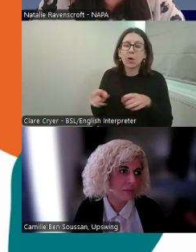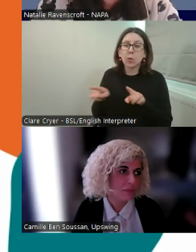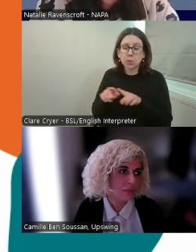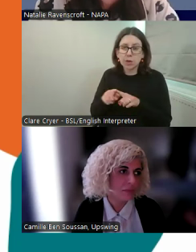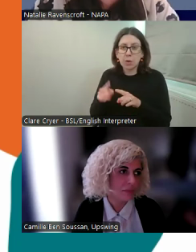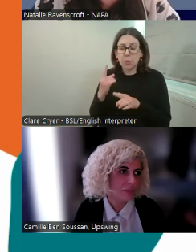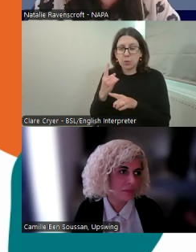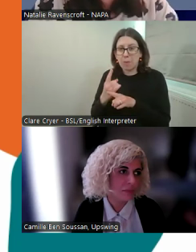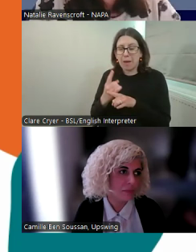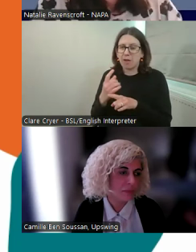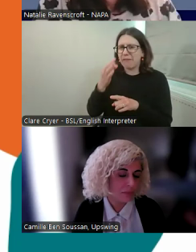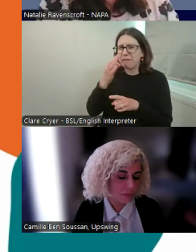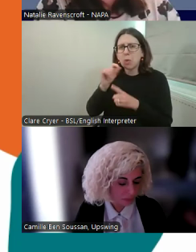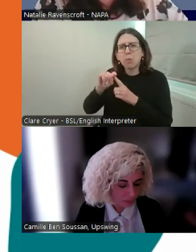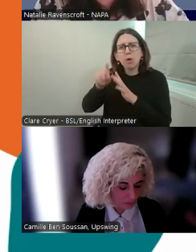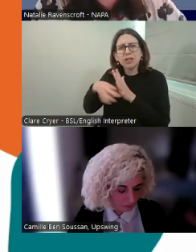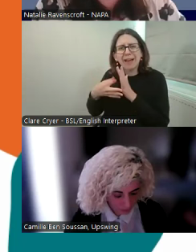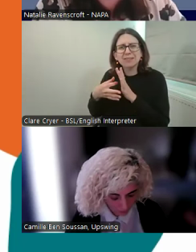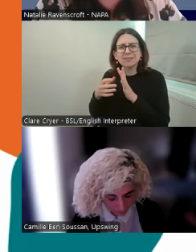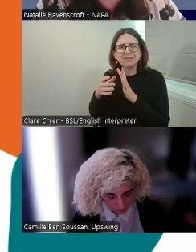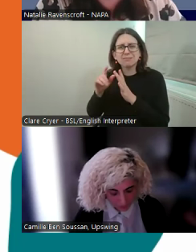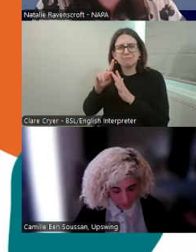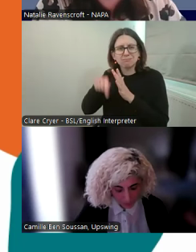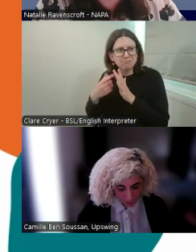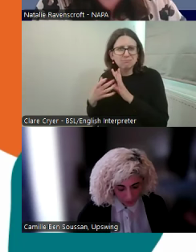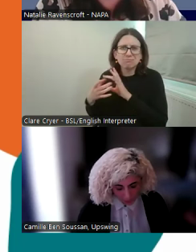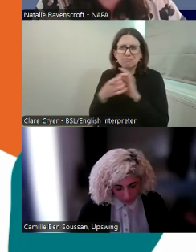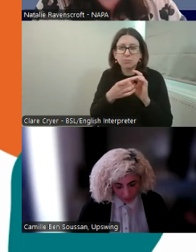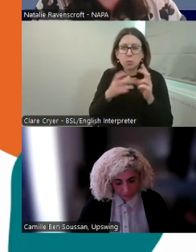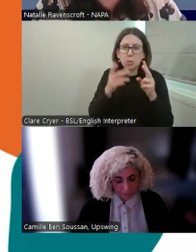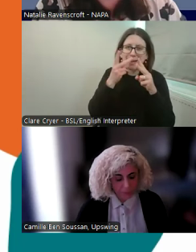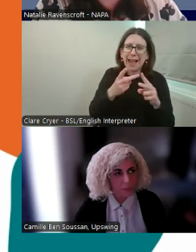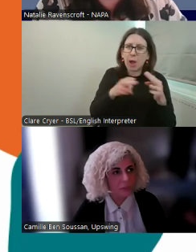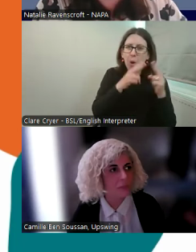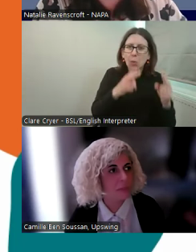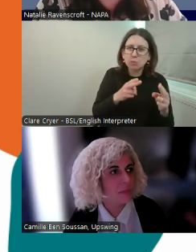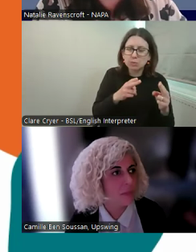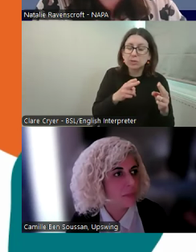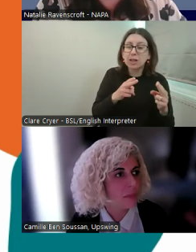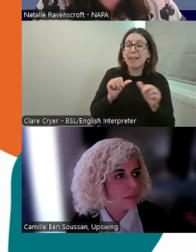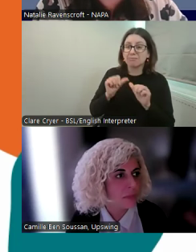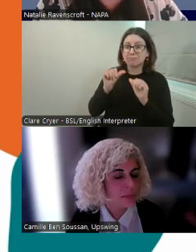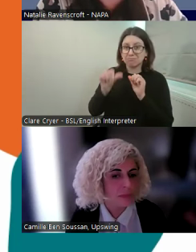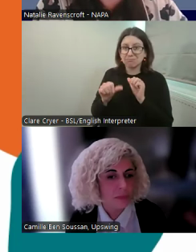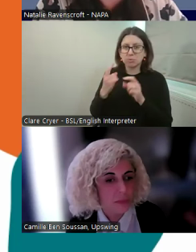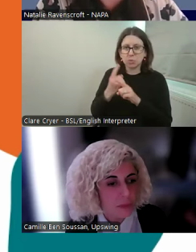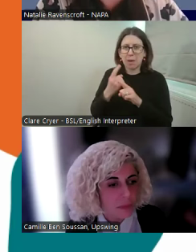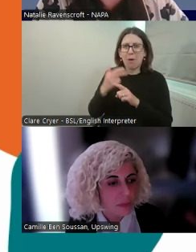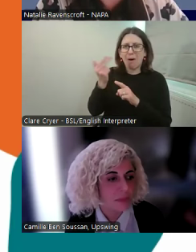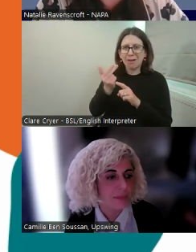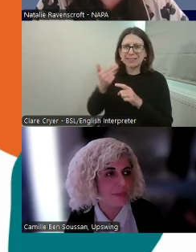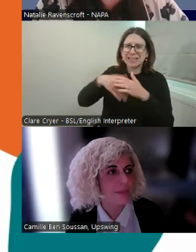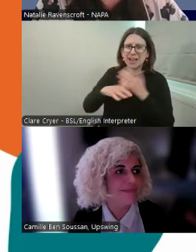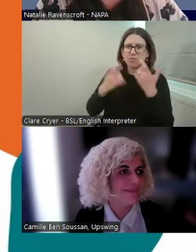our projects with care homes. And then I'm going to hone very much into our artist residences in care